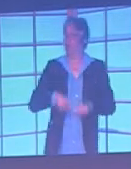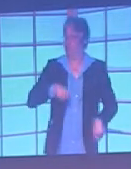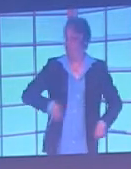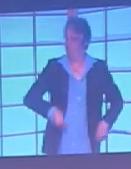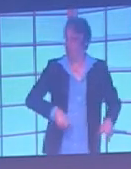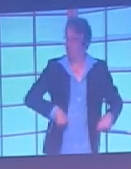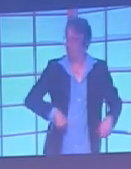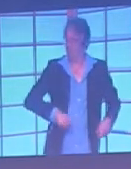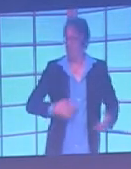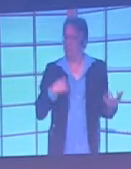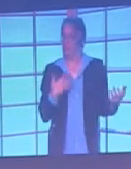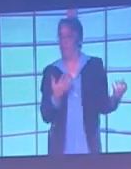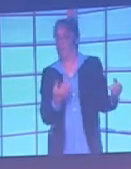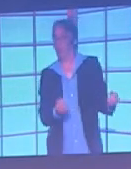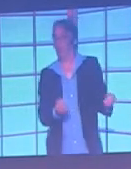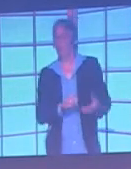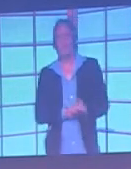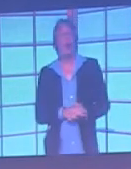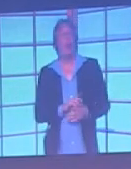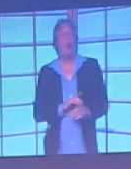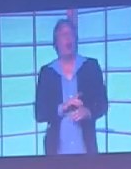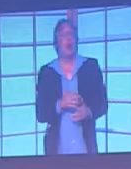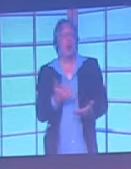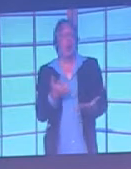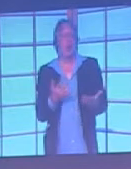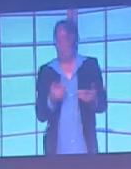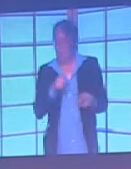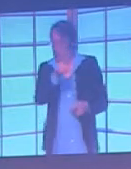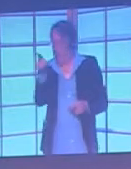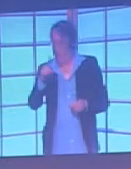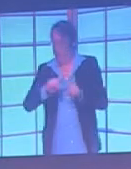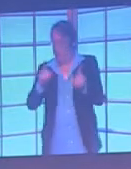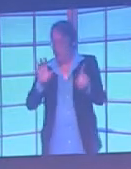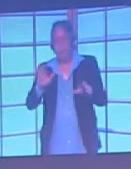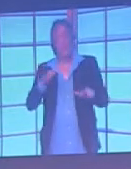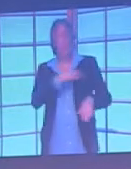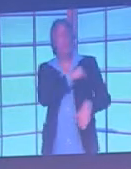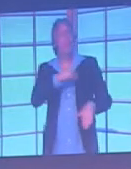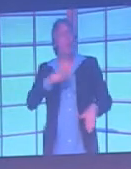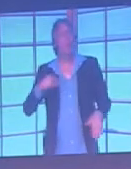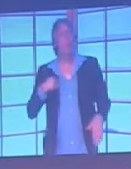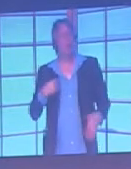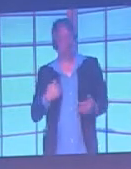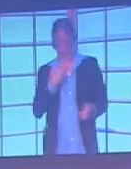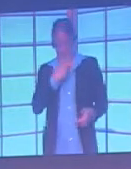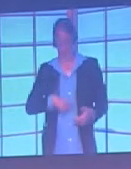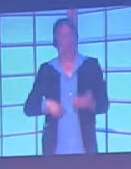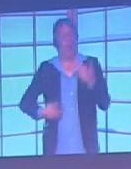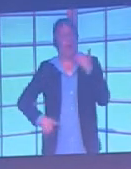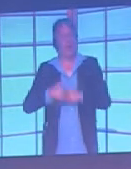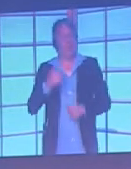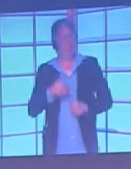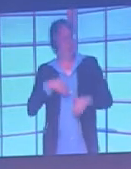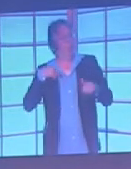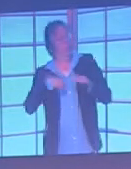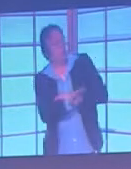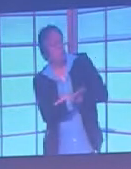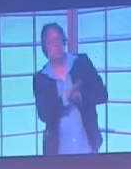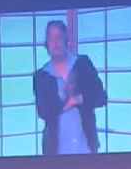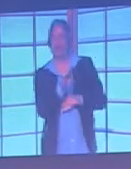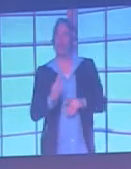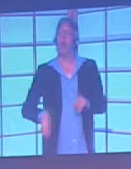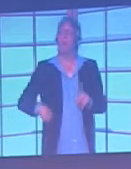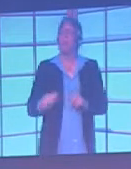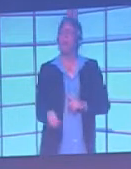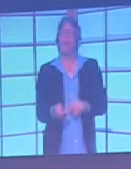Maybe it's funny in our countries, but in Poland it's very important, and that's why we